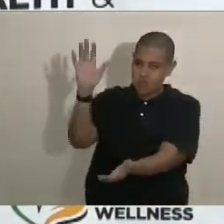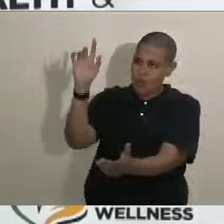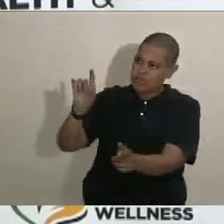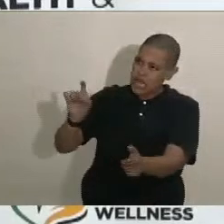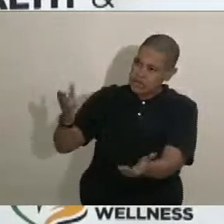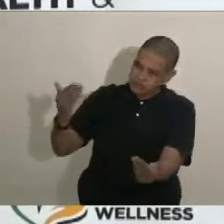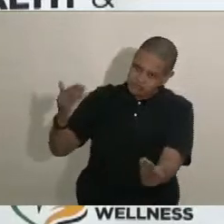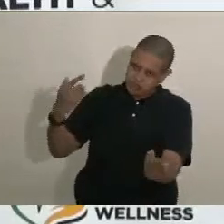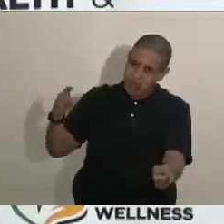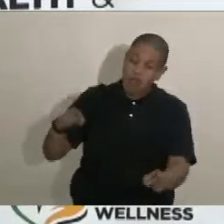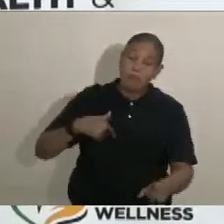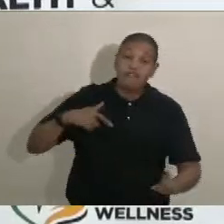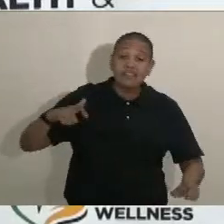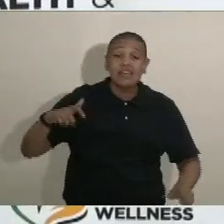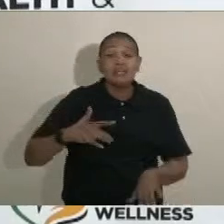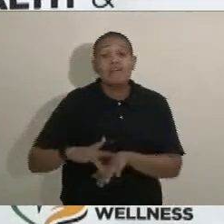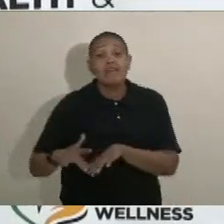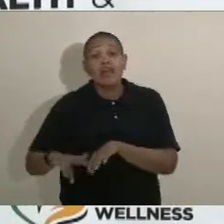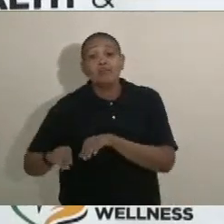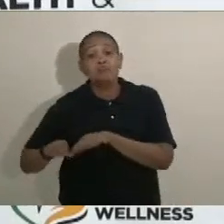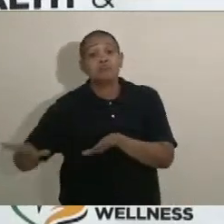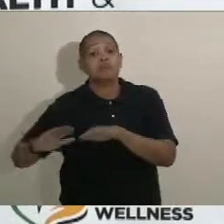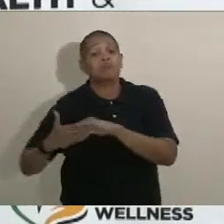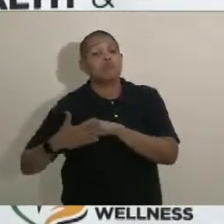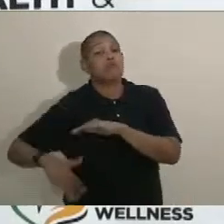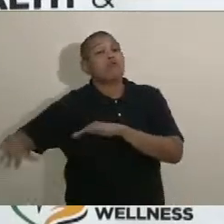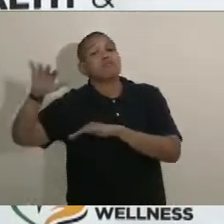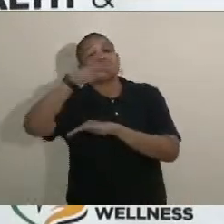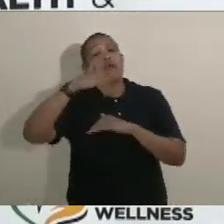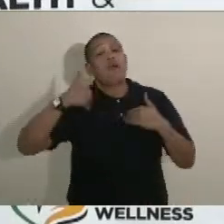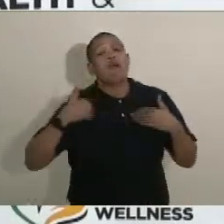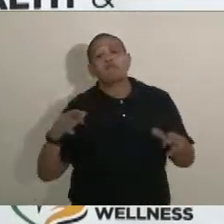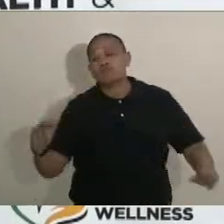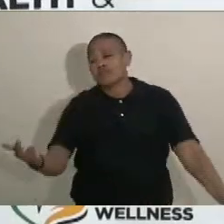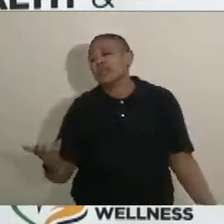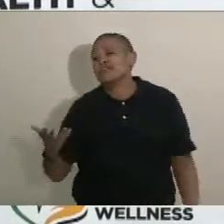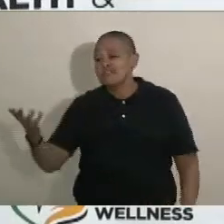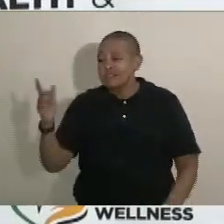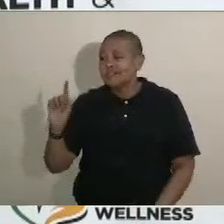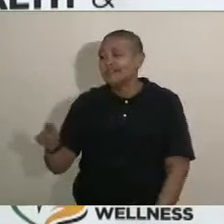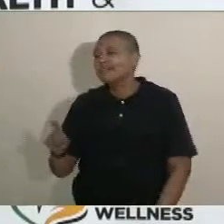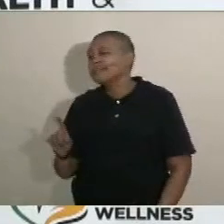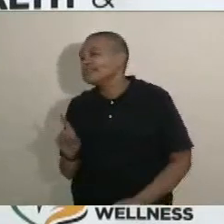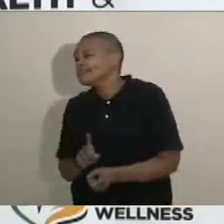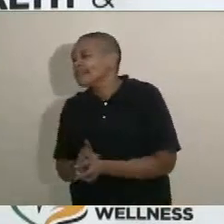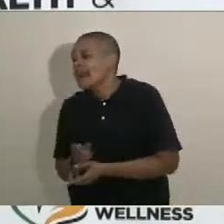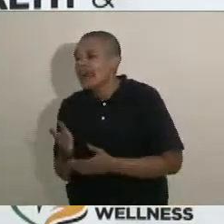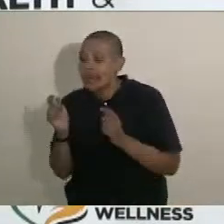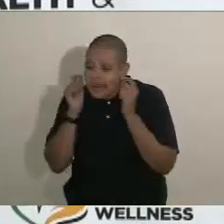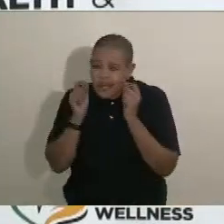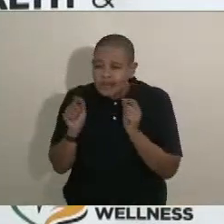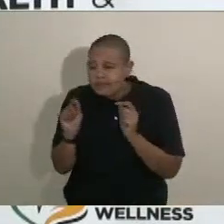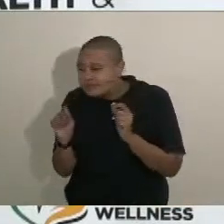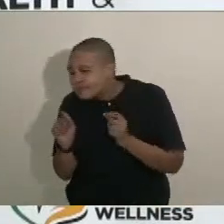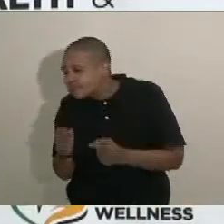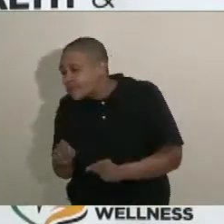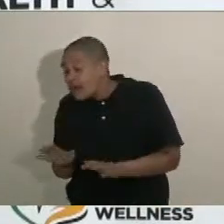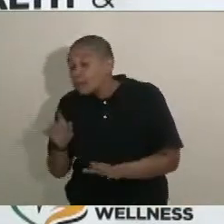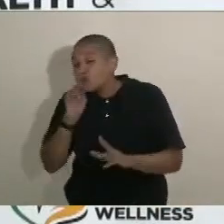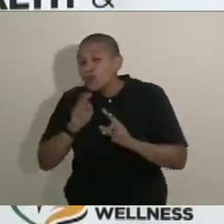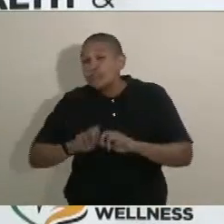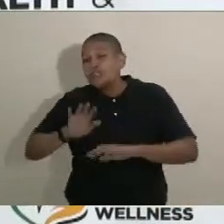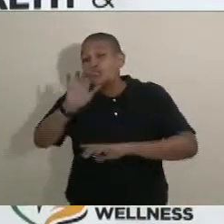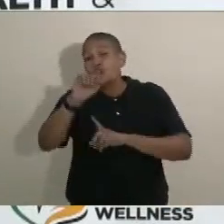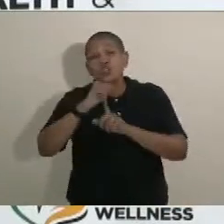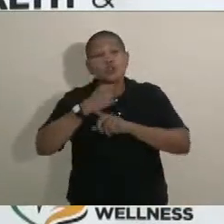tests available right across the country. And you should assess your circumstances and situation and